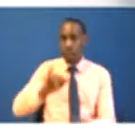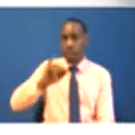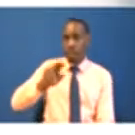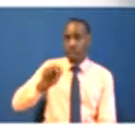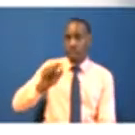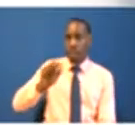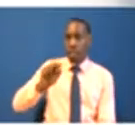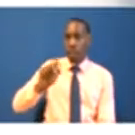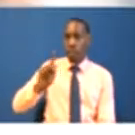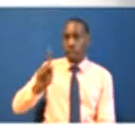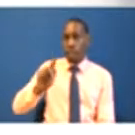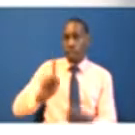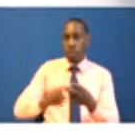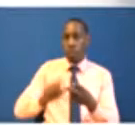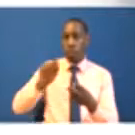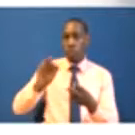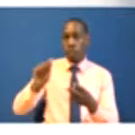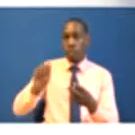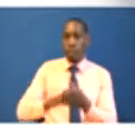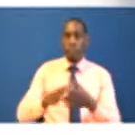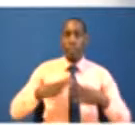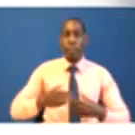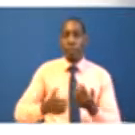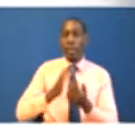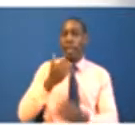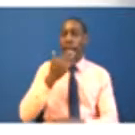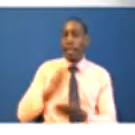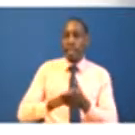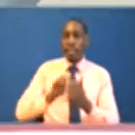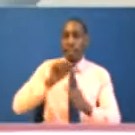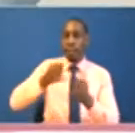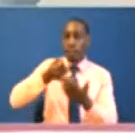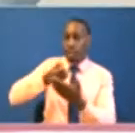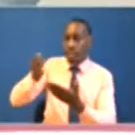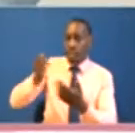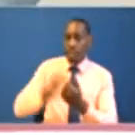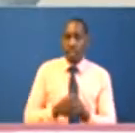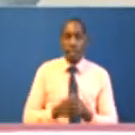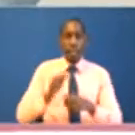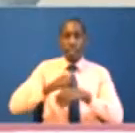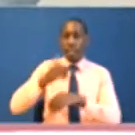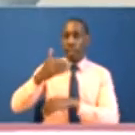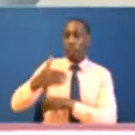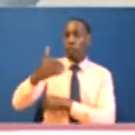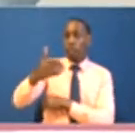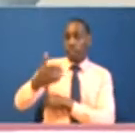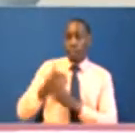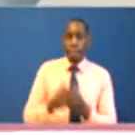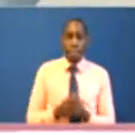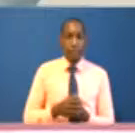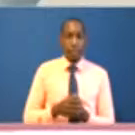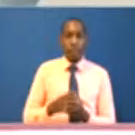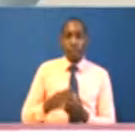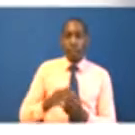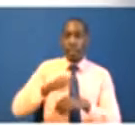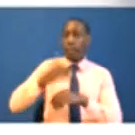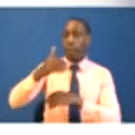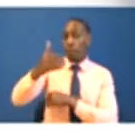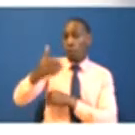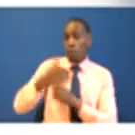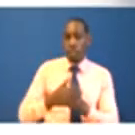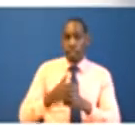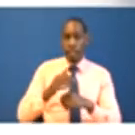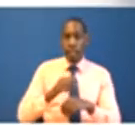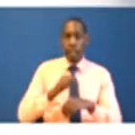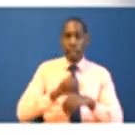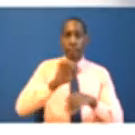guantana people don't care about integrity in fact actually their biggest concern most most of the times it's not just the times most of the times